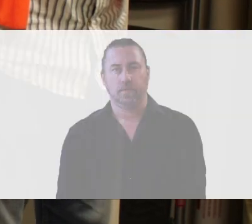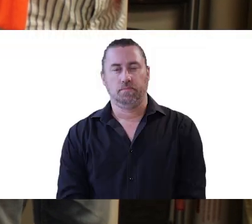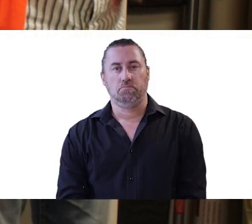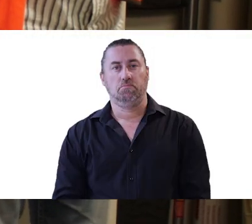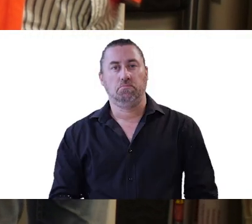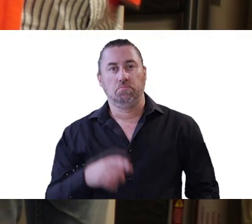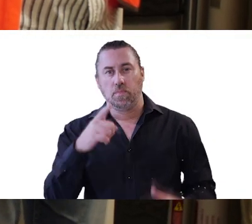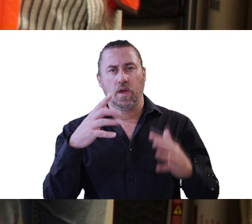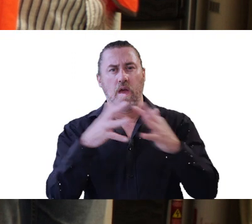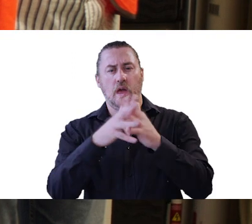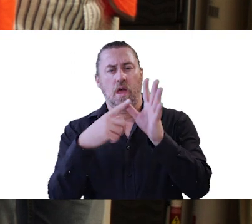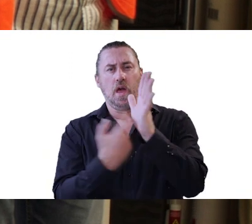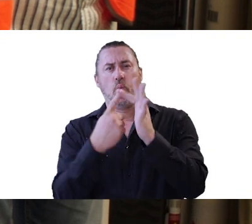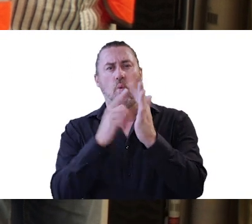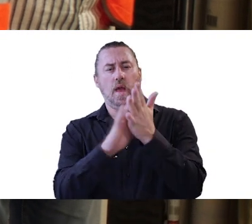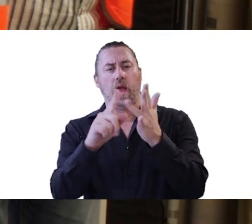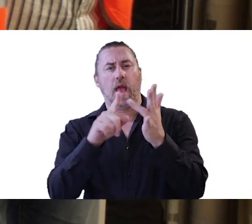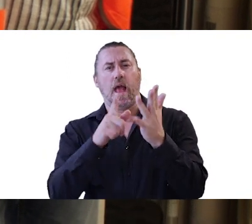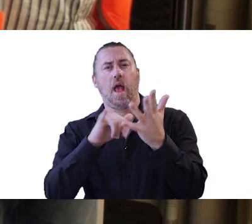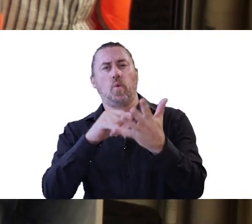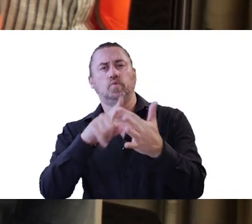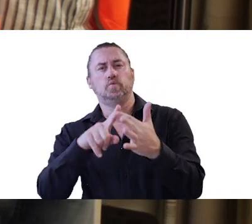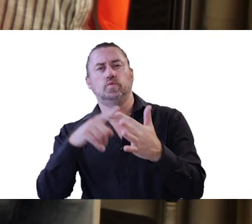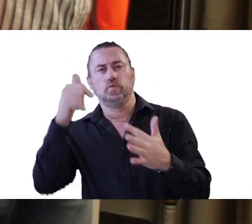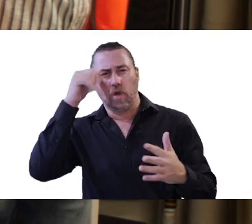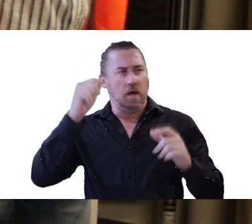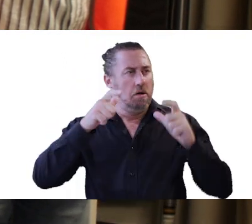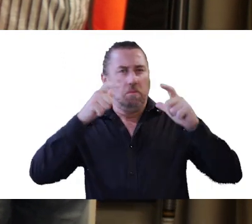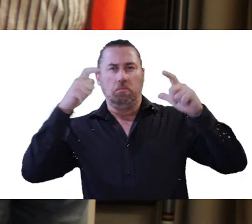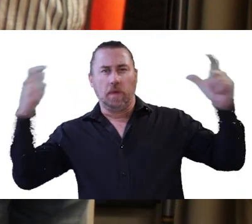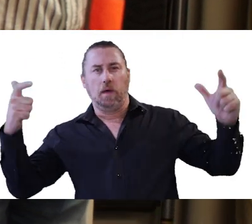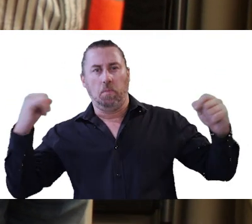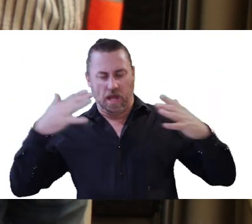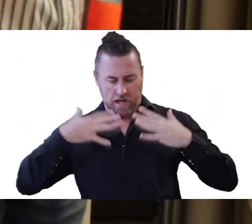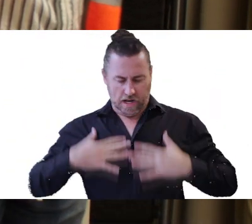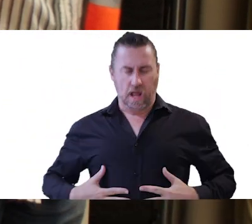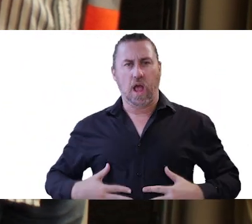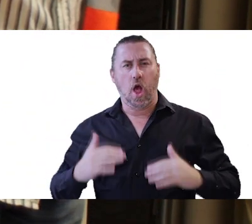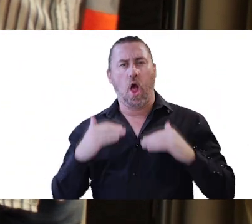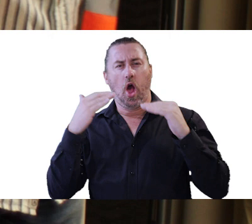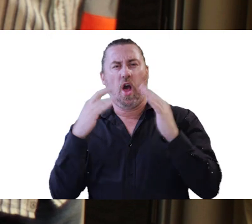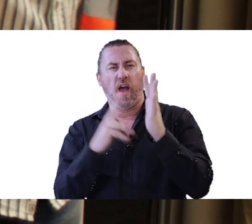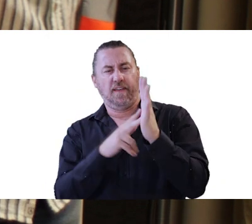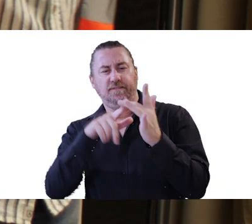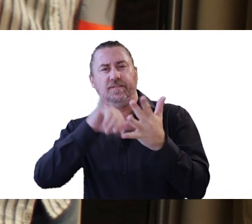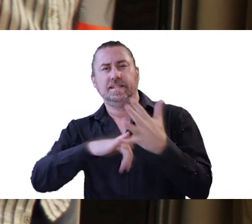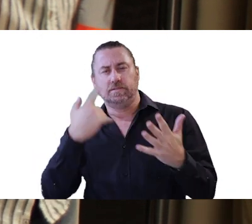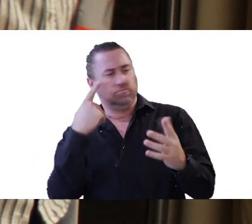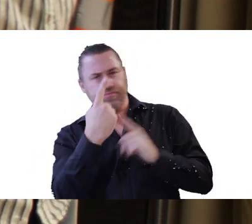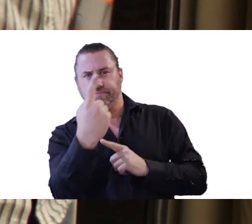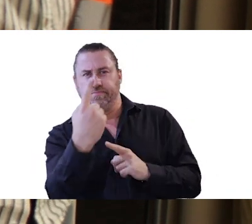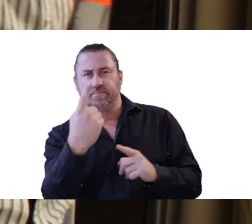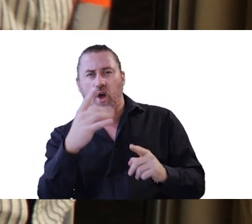If you are in a warehouse or another place where you need to be seen clearly, you may be asked to wear high-vis clothes or a vest. The place